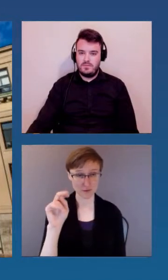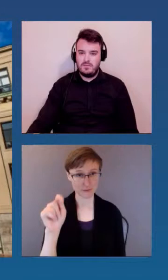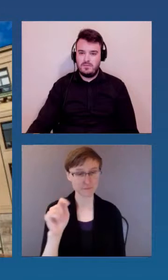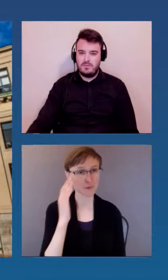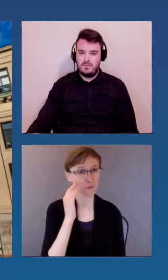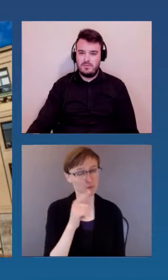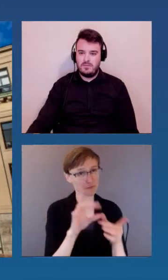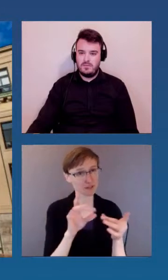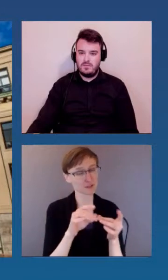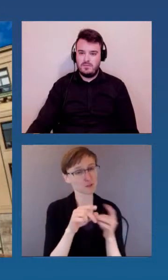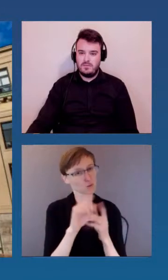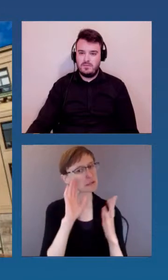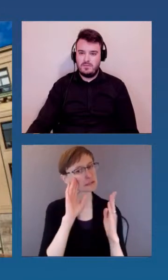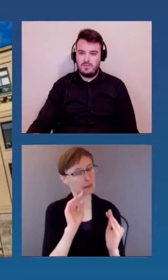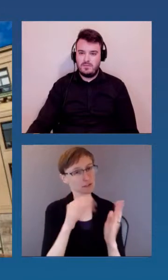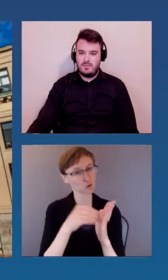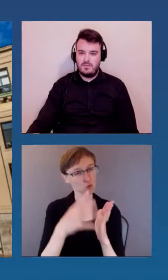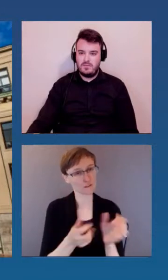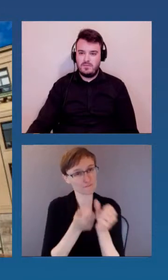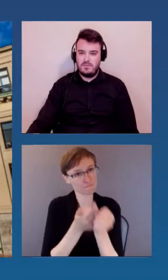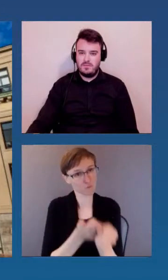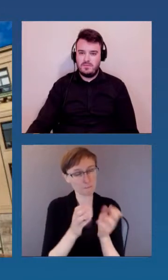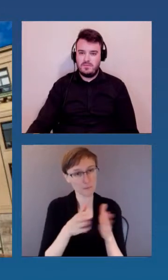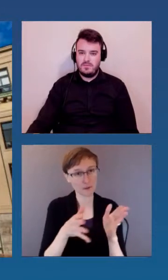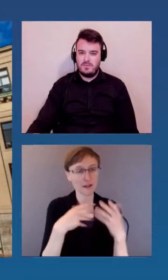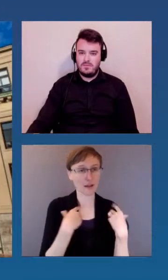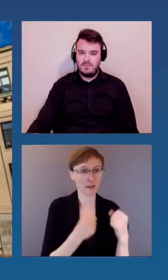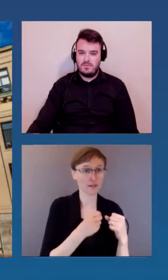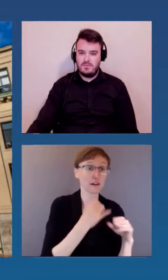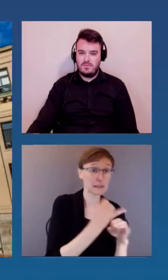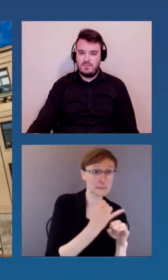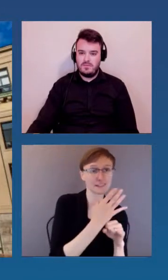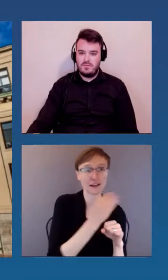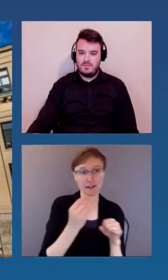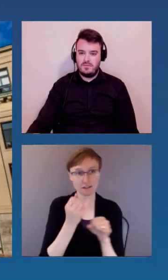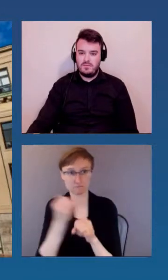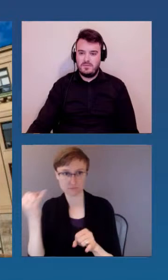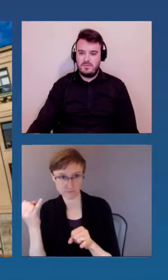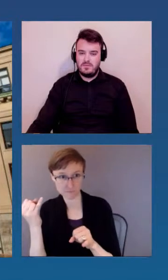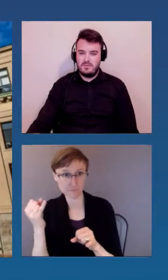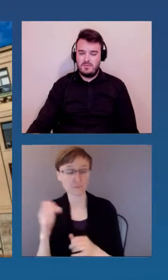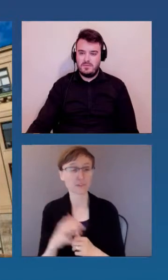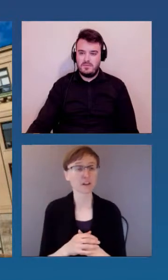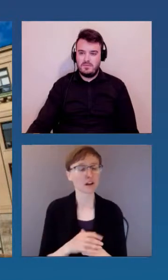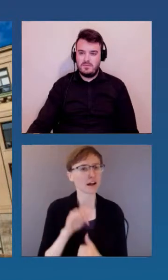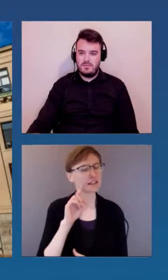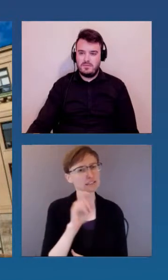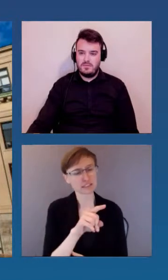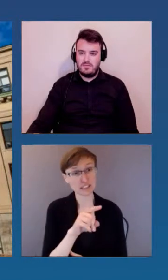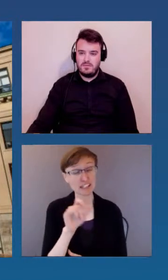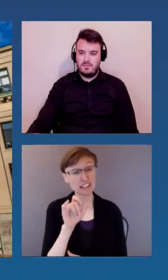circumstances allow, we might be able to progressively bring in more activities to campus.